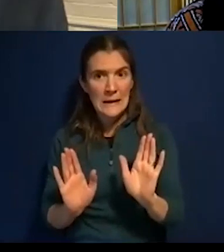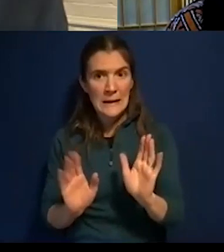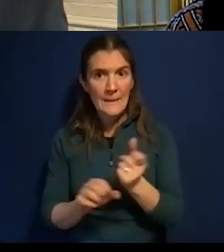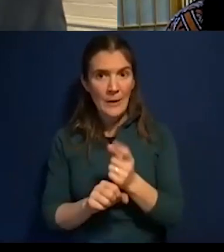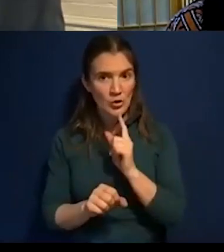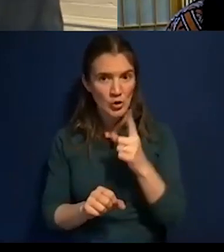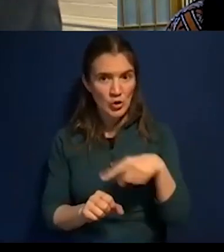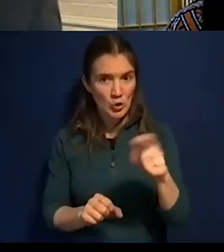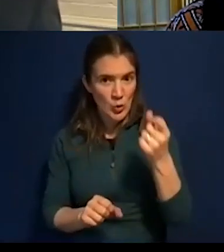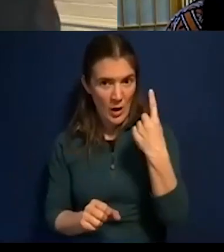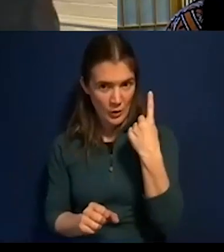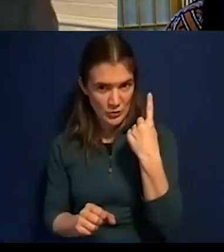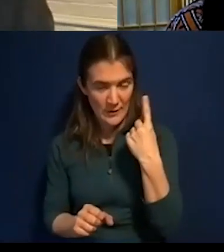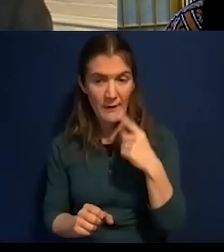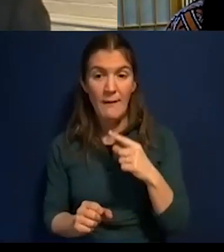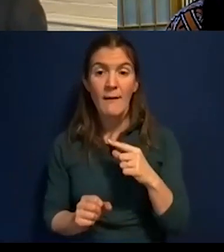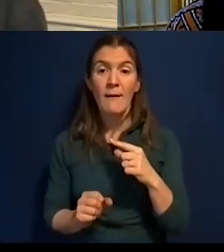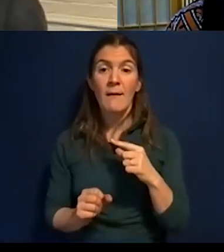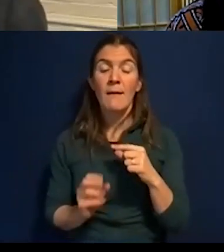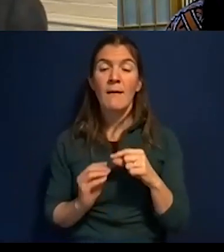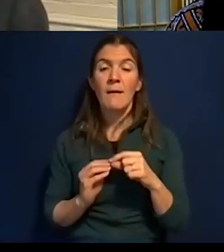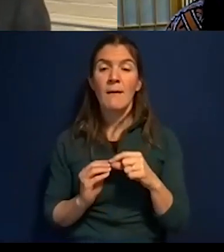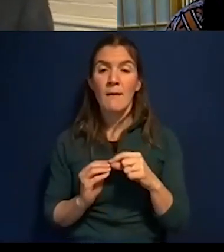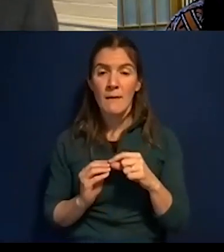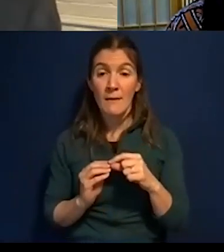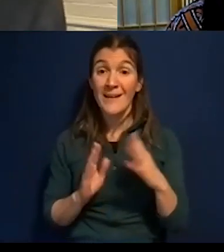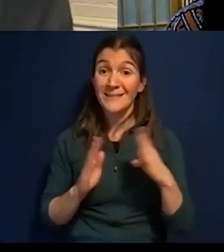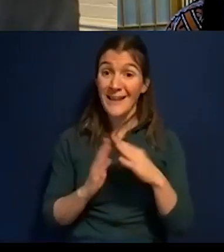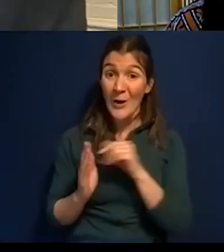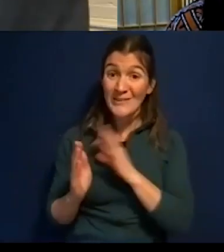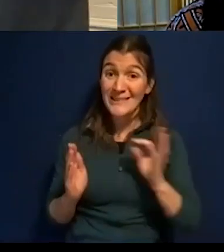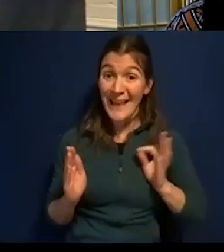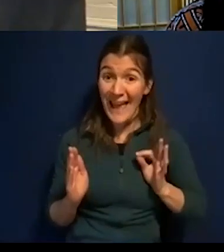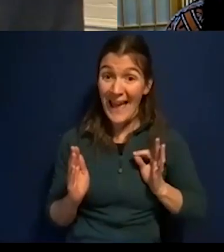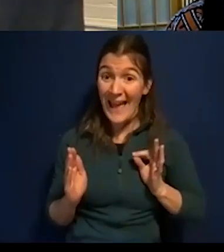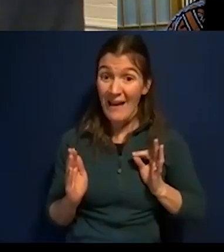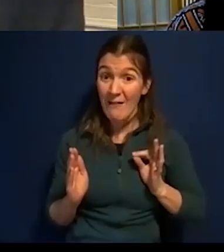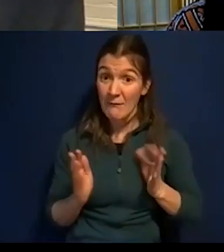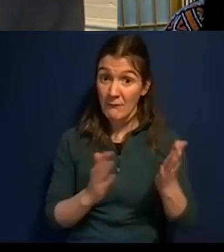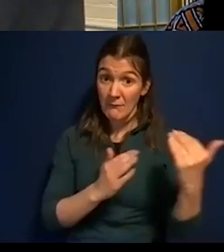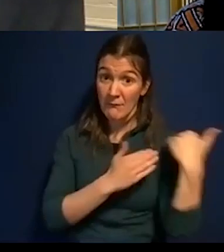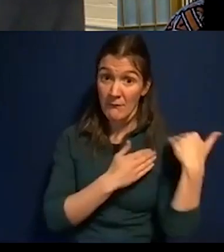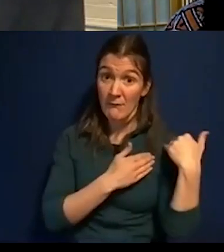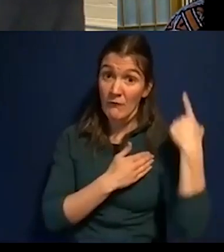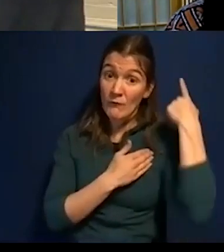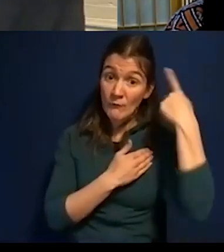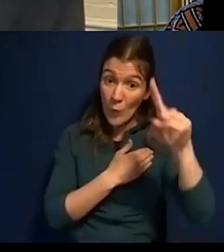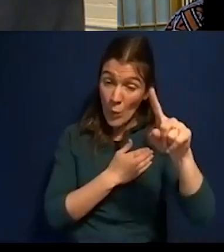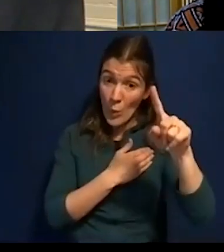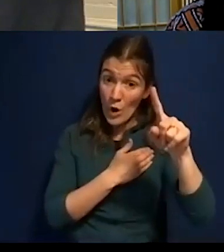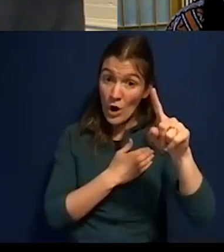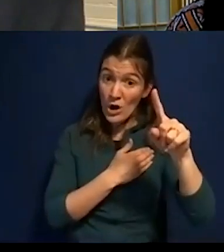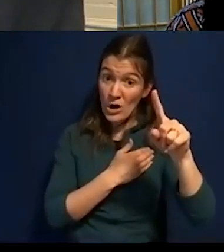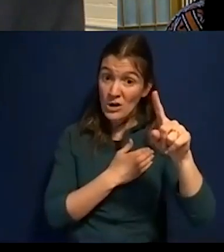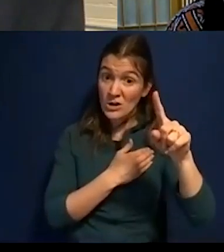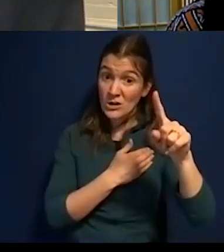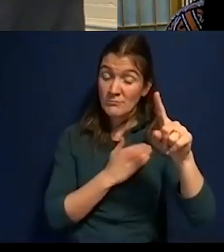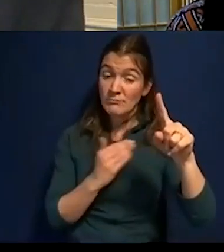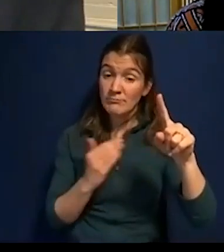action that the town staff is responsible for actually